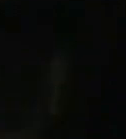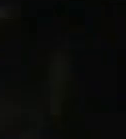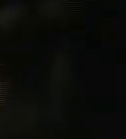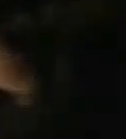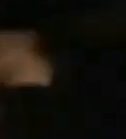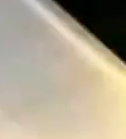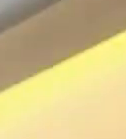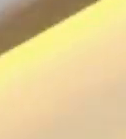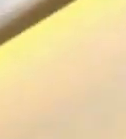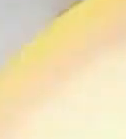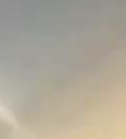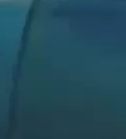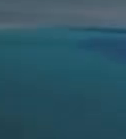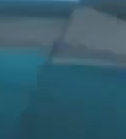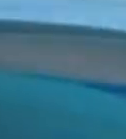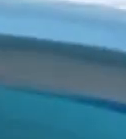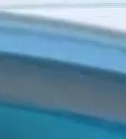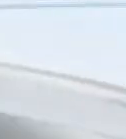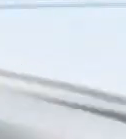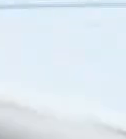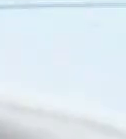finding the answer.